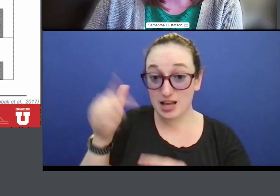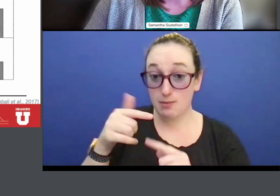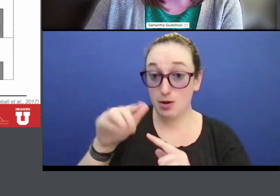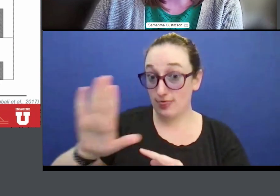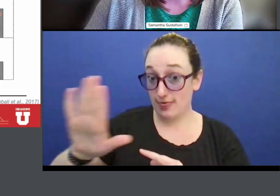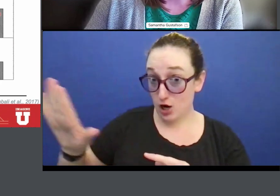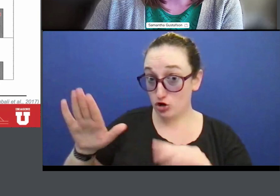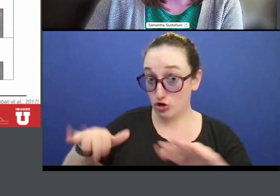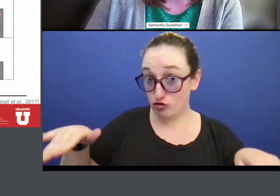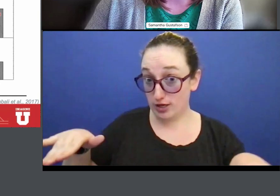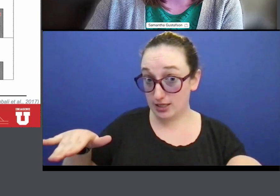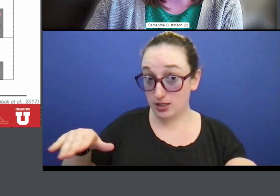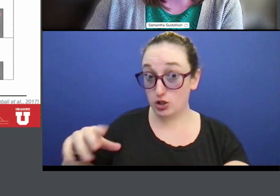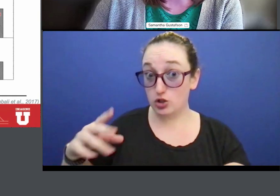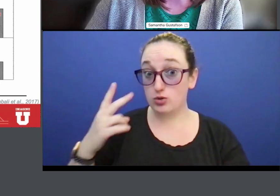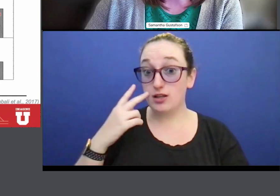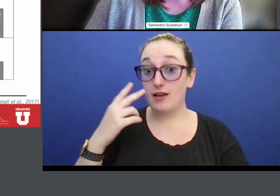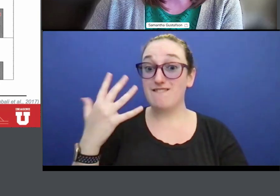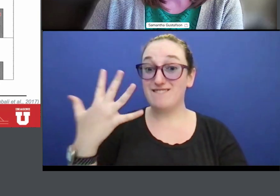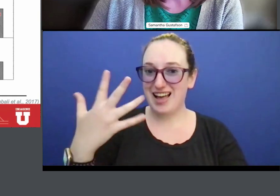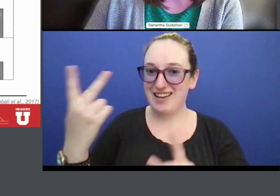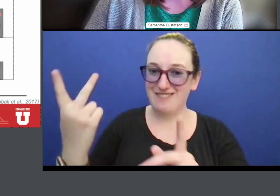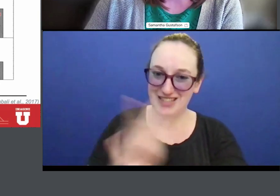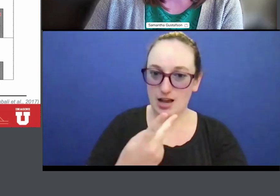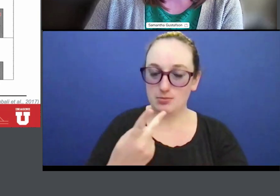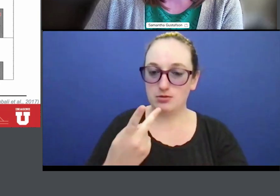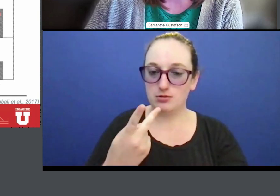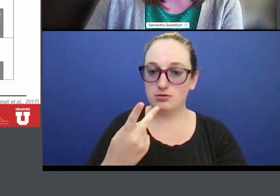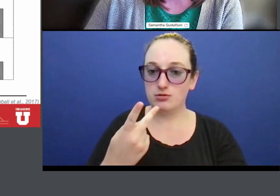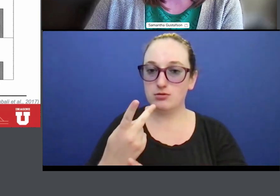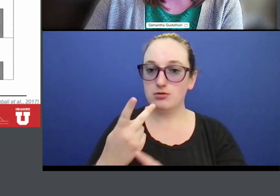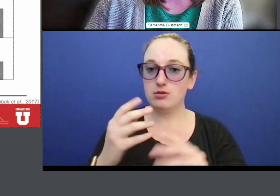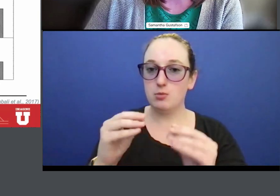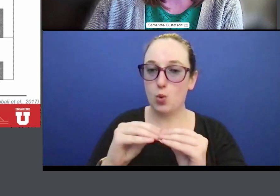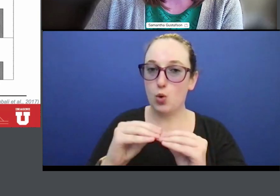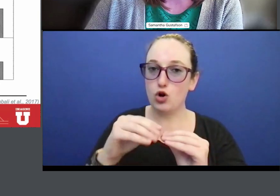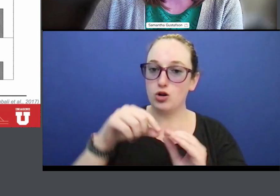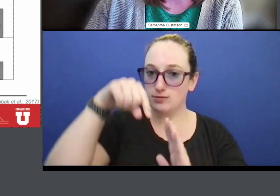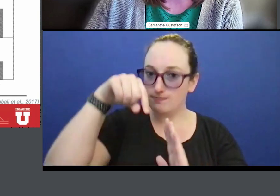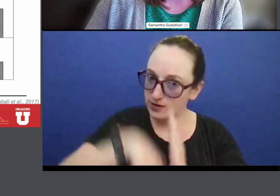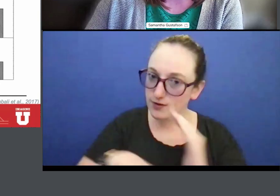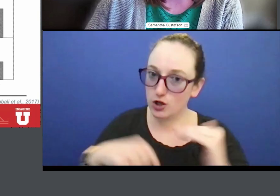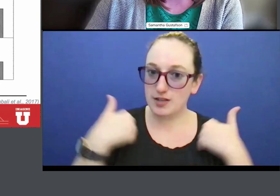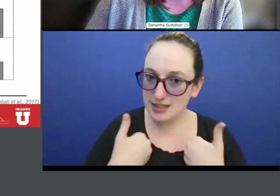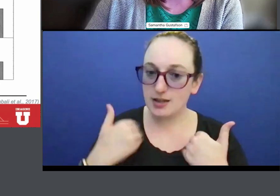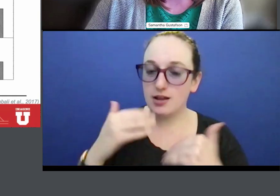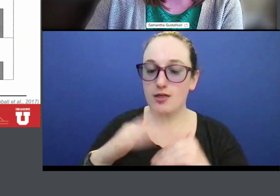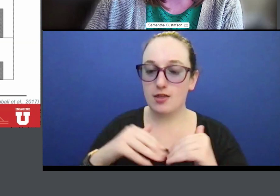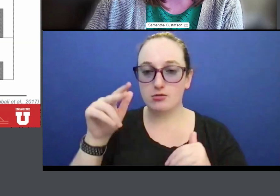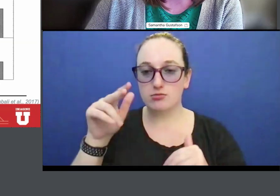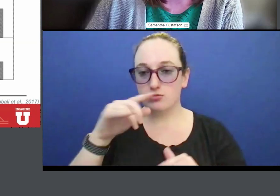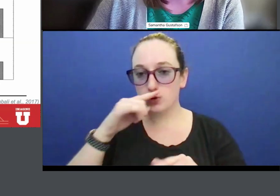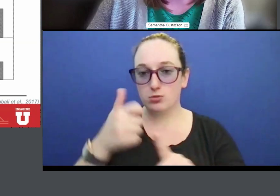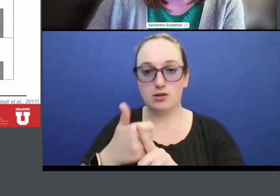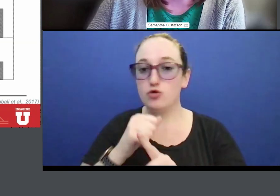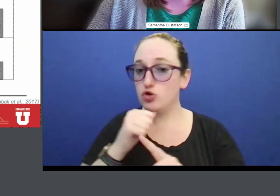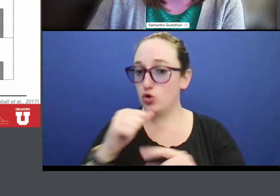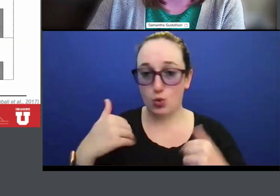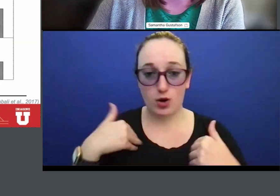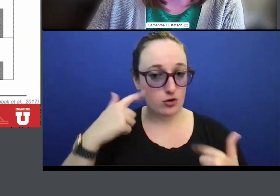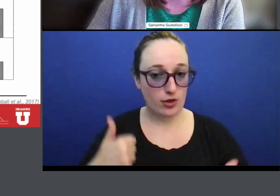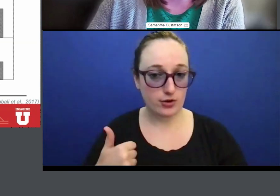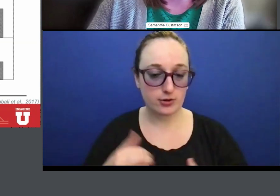deaf and hard of hearing, we see 5 times more moderate and severe fatigue than children who do not have hearing loss. And when we ask the